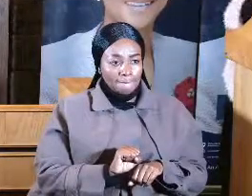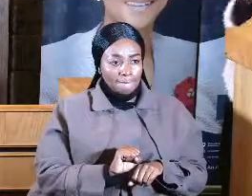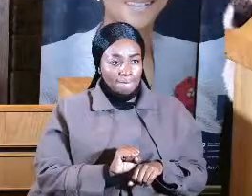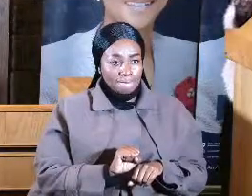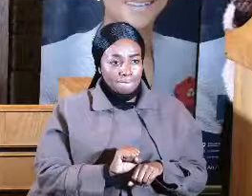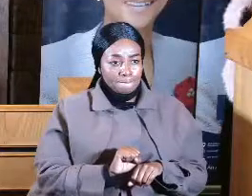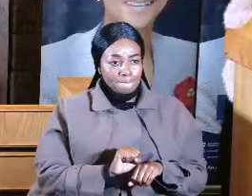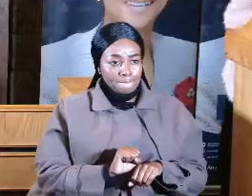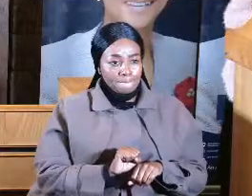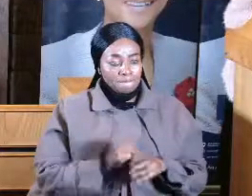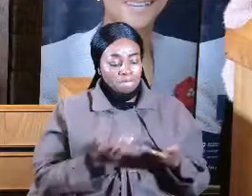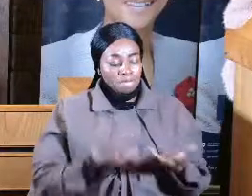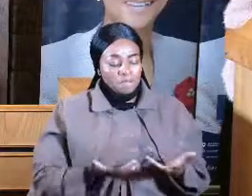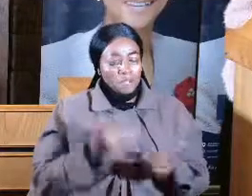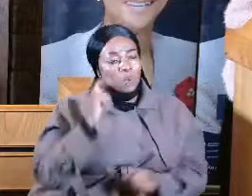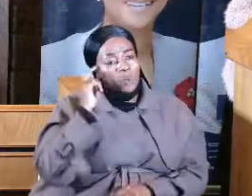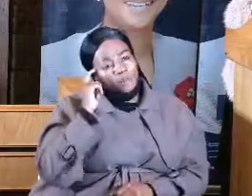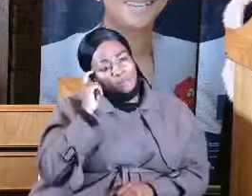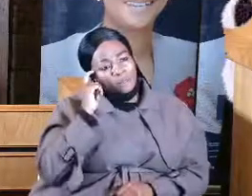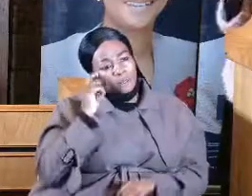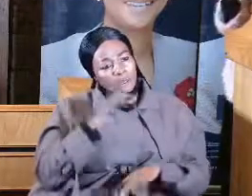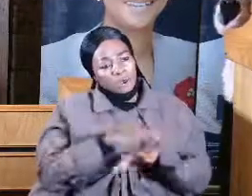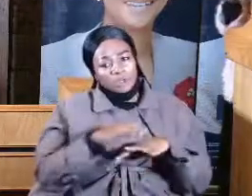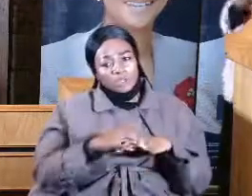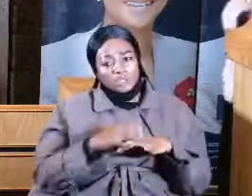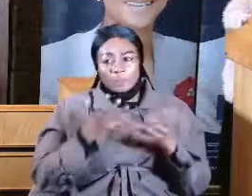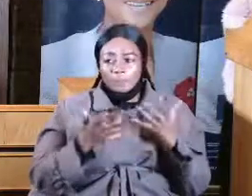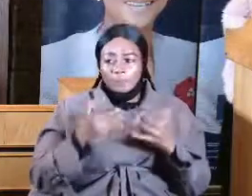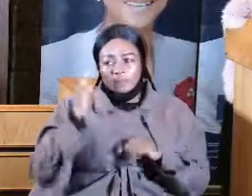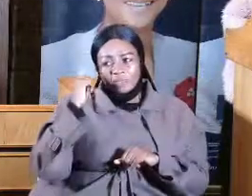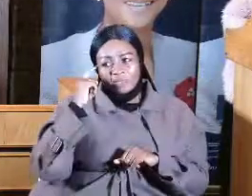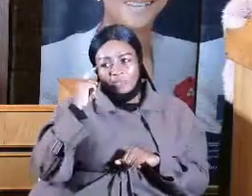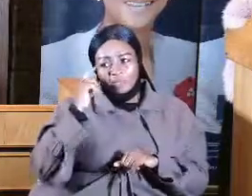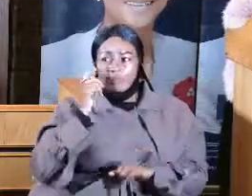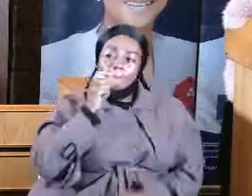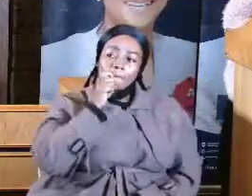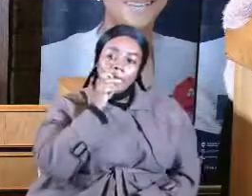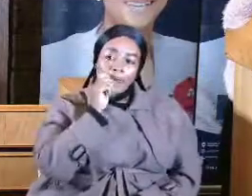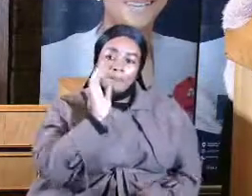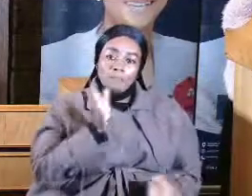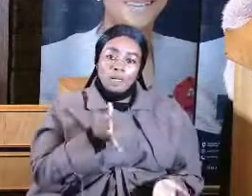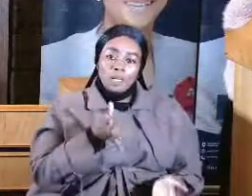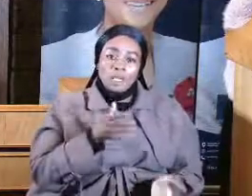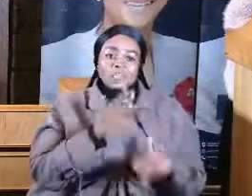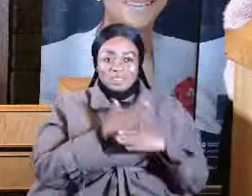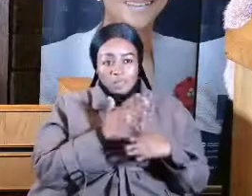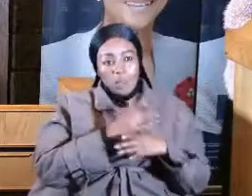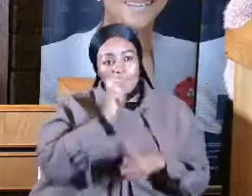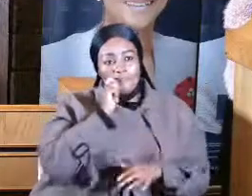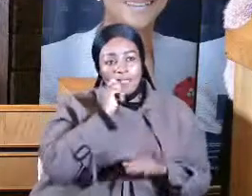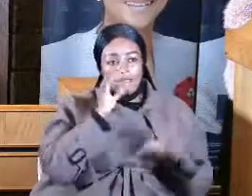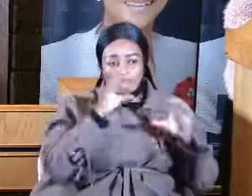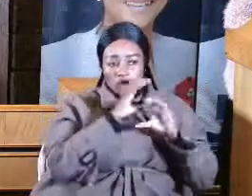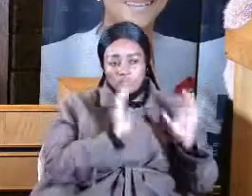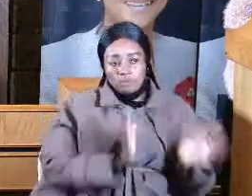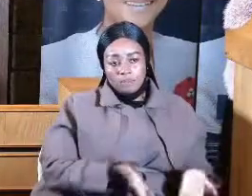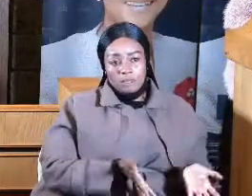when you think of agriculture, one would think of a male. At